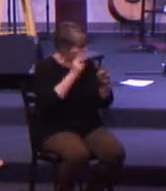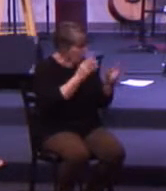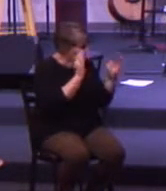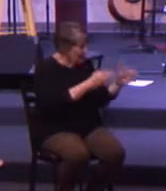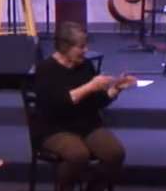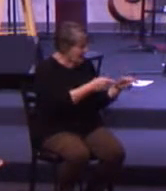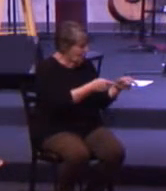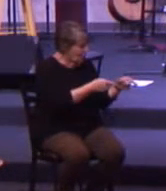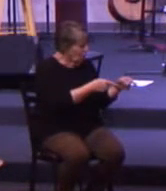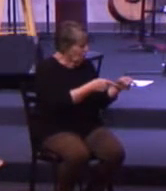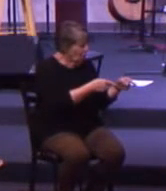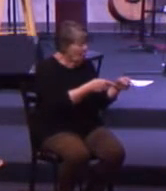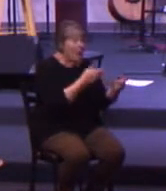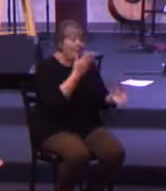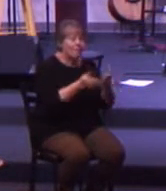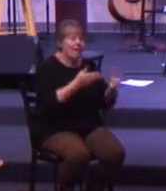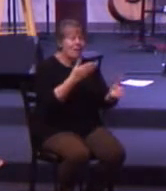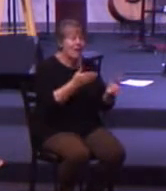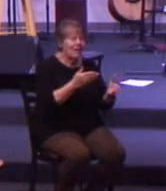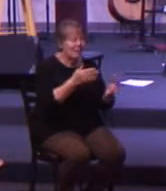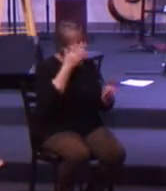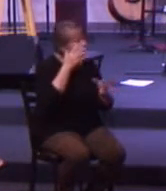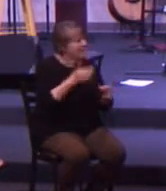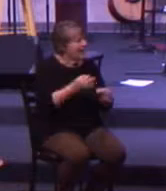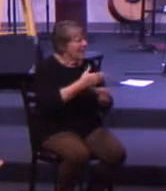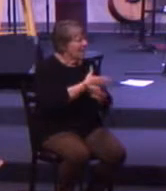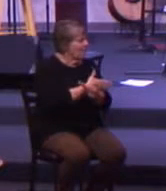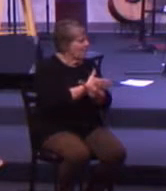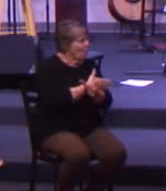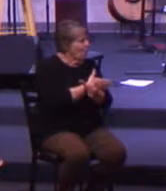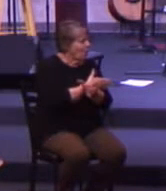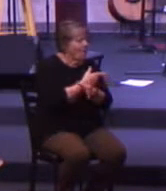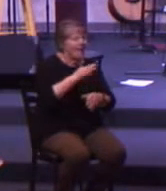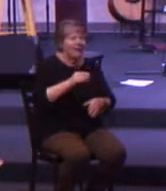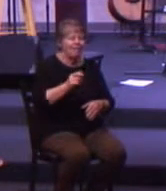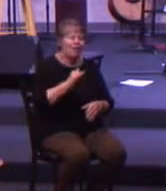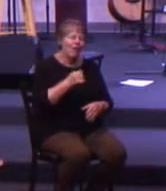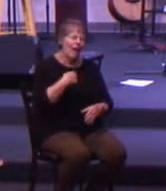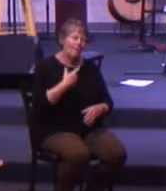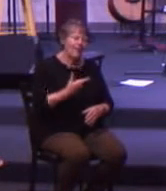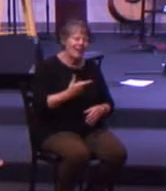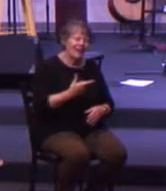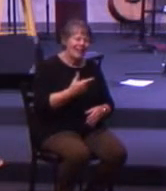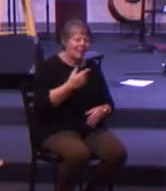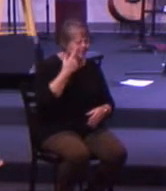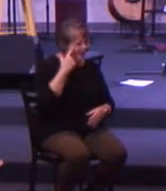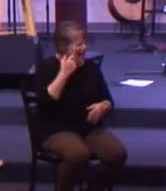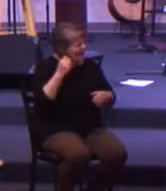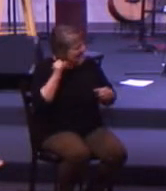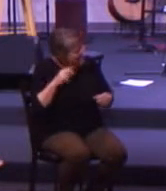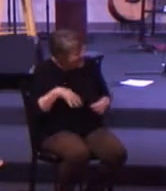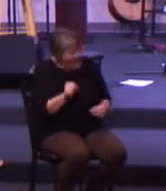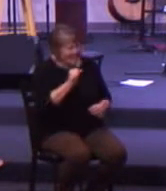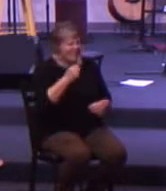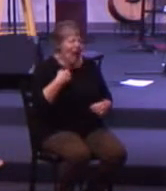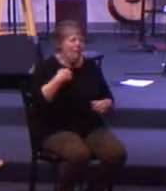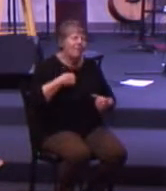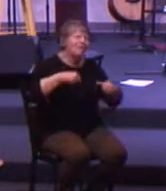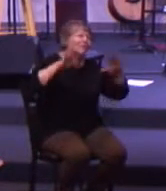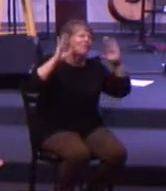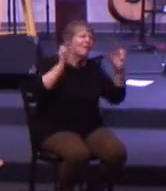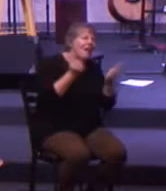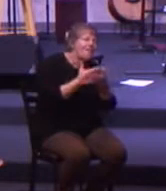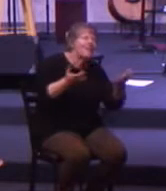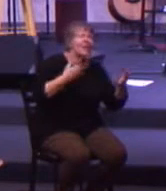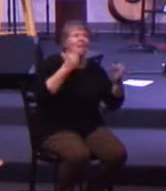But maybe you've made that decision before. And if you're like me, then you might recognize you make the decision, you're like, yes, I'm going to surrender all. I'm going to give my life to Christ. I'm going to